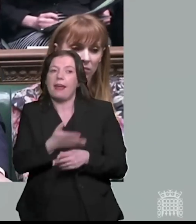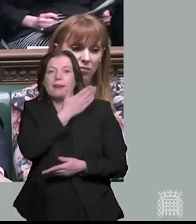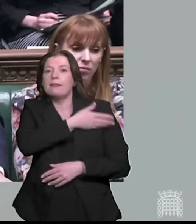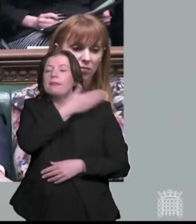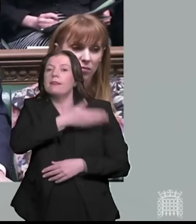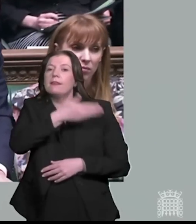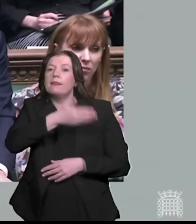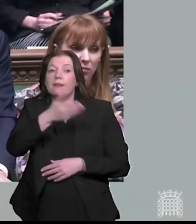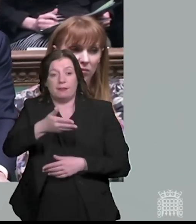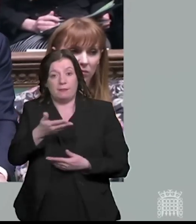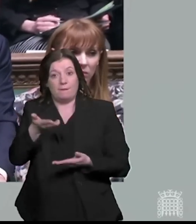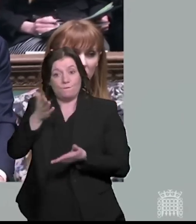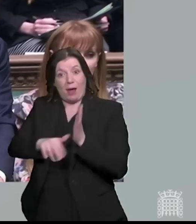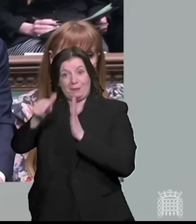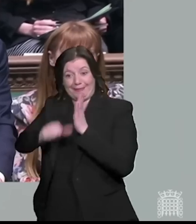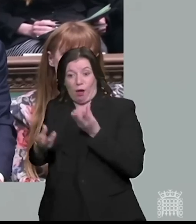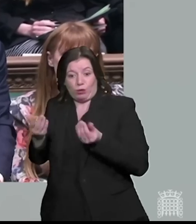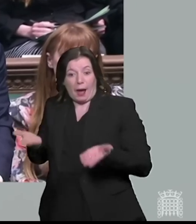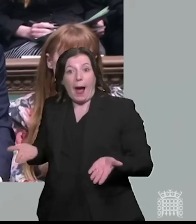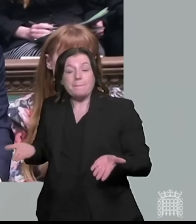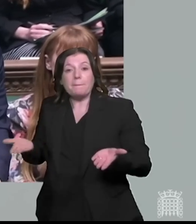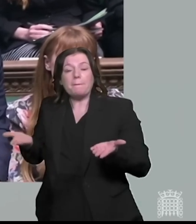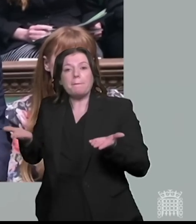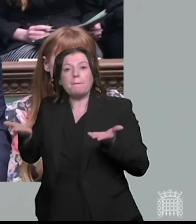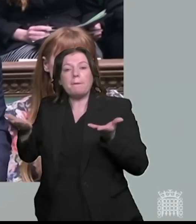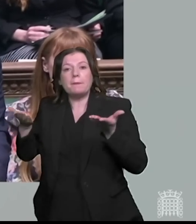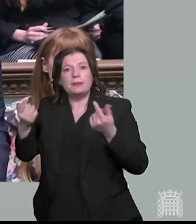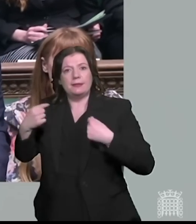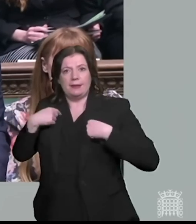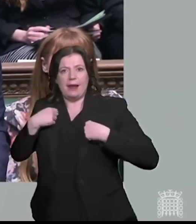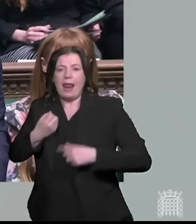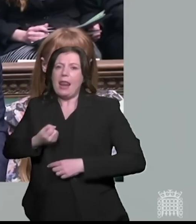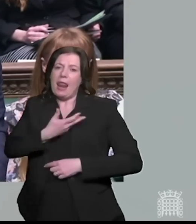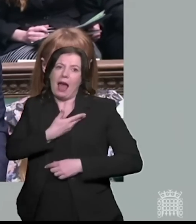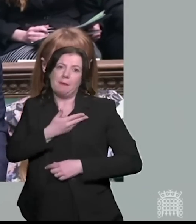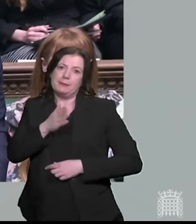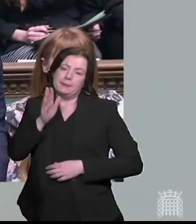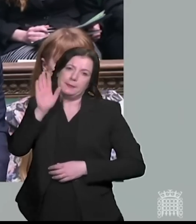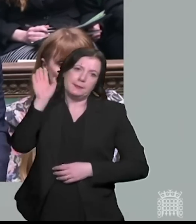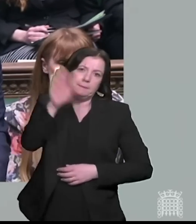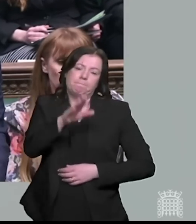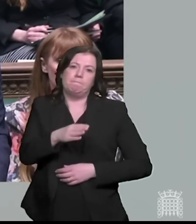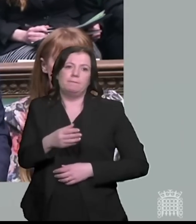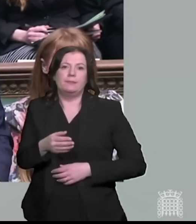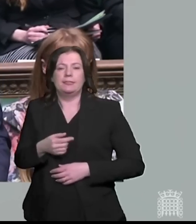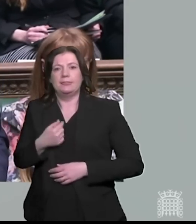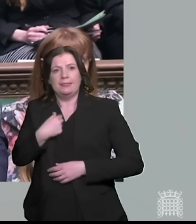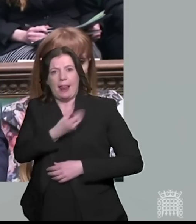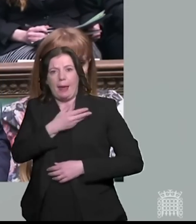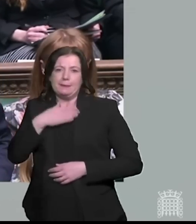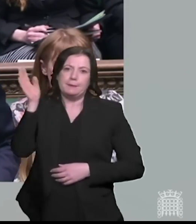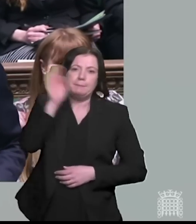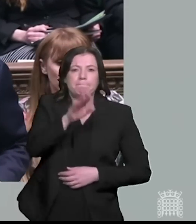of the whole cost of living crisis, time and again, it's Labour who bring the government not just to its senses, but to